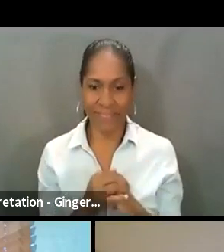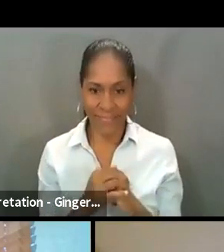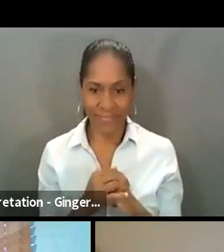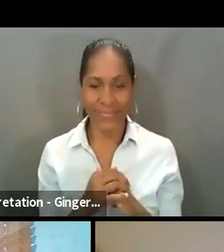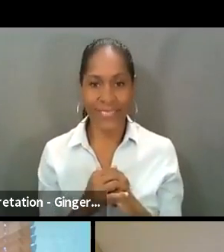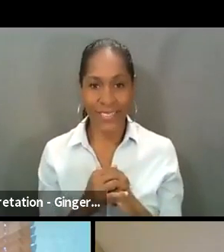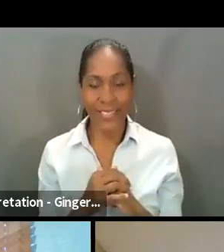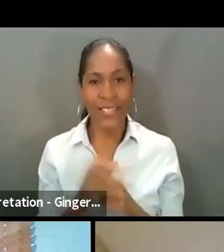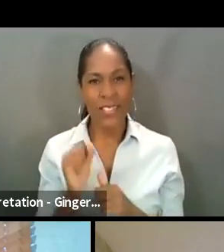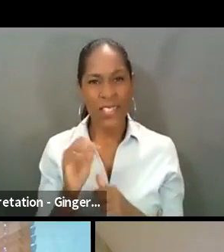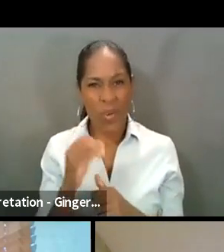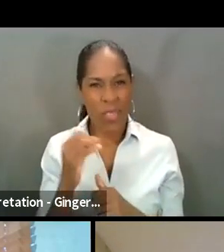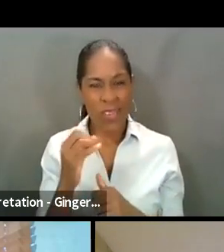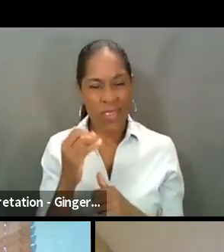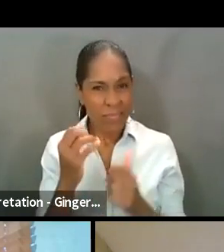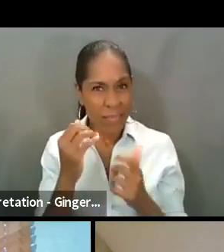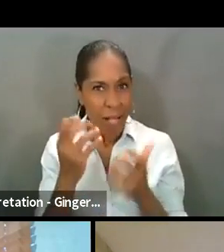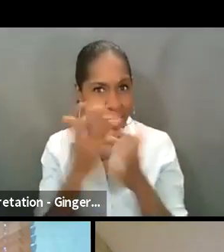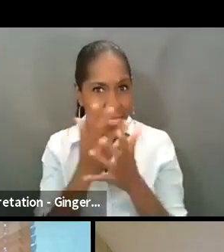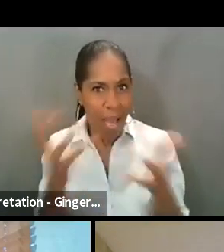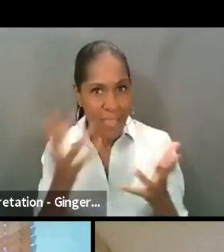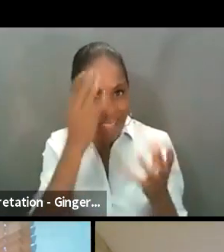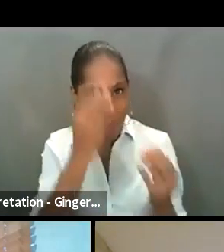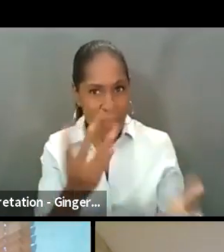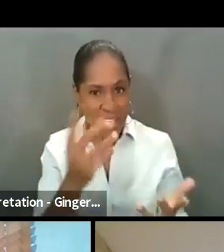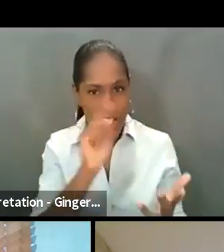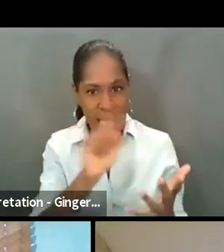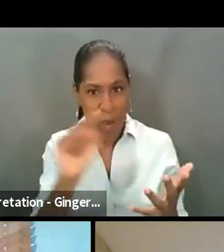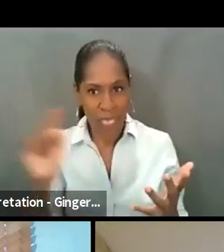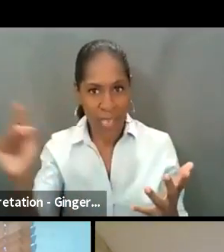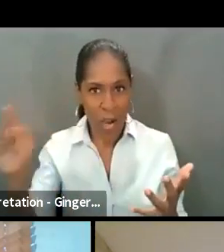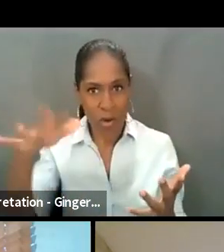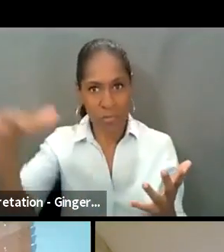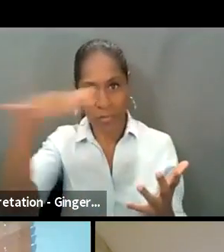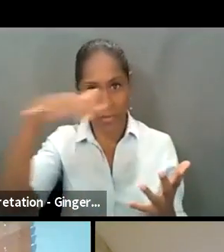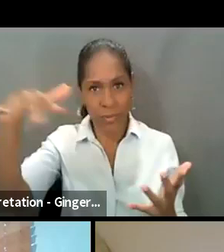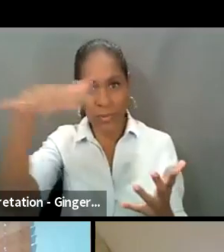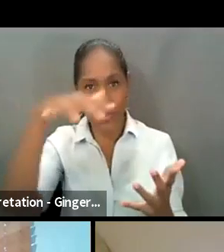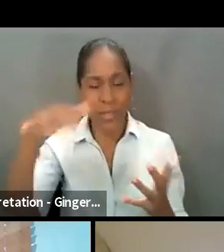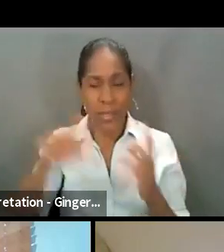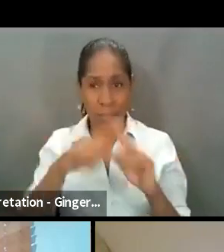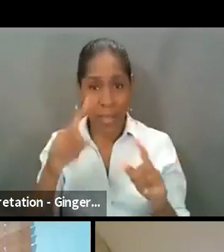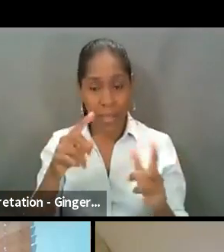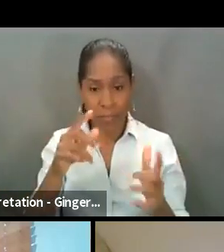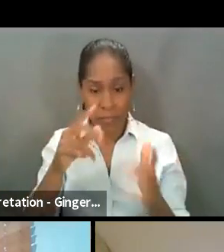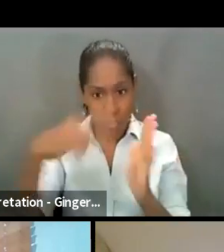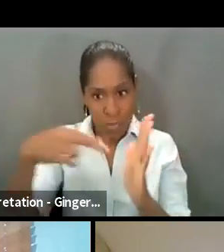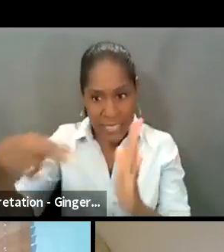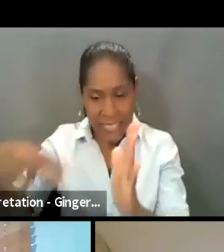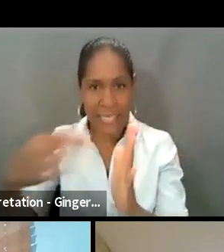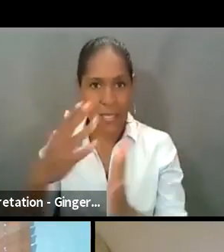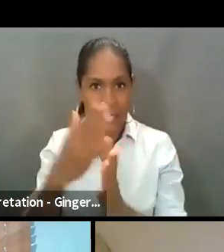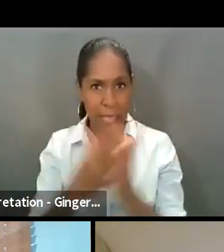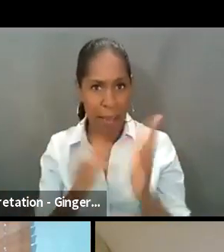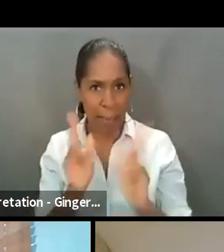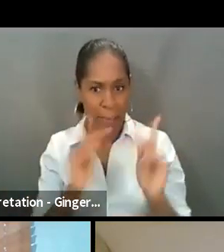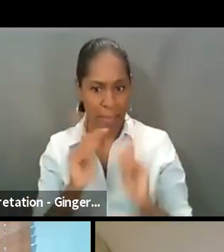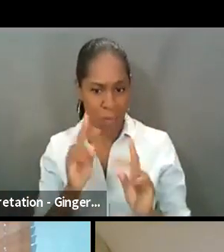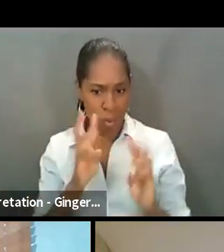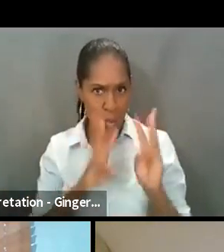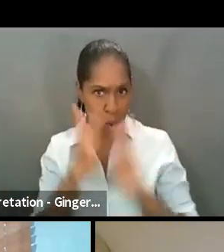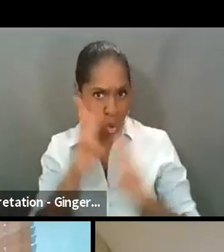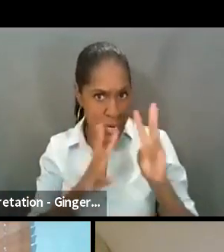there's all this information out there, Amparo, like you said, and some of it has people worried about if the vaccine is safe, and there's